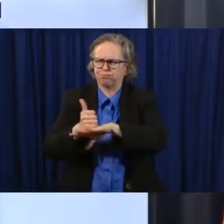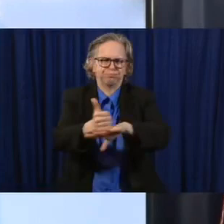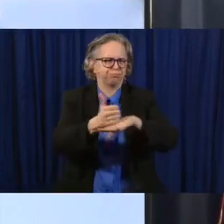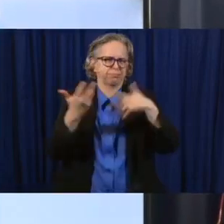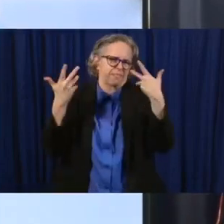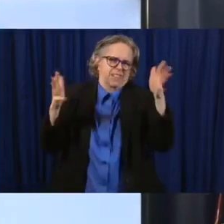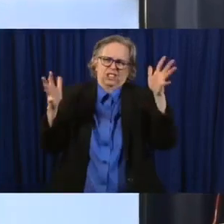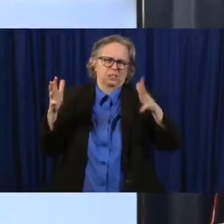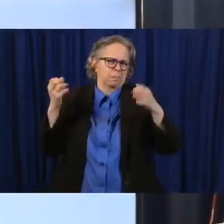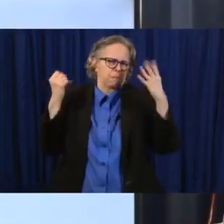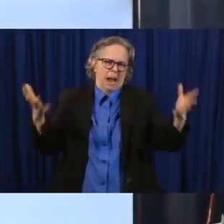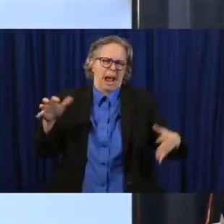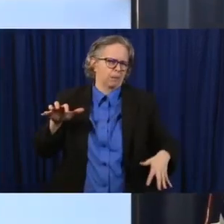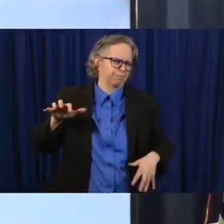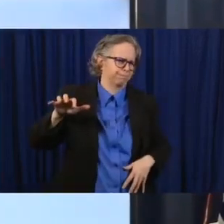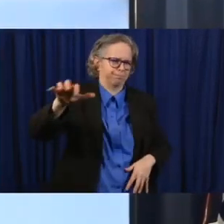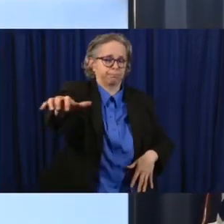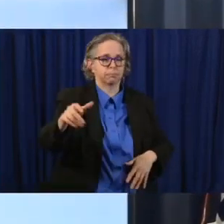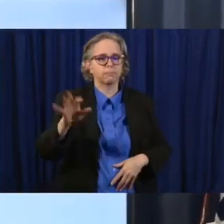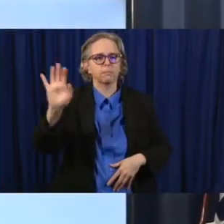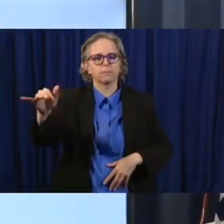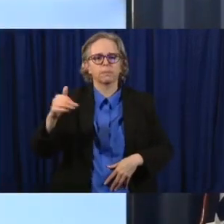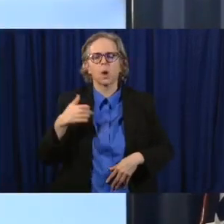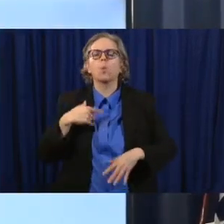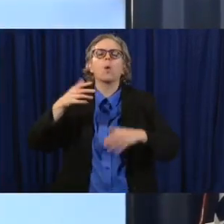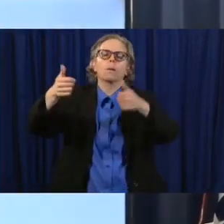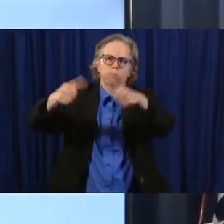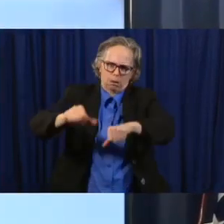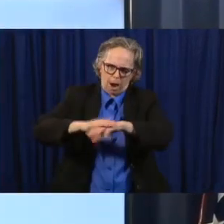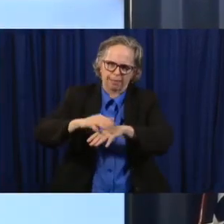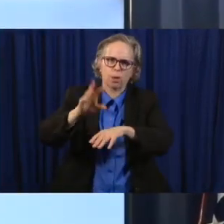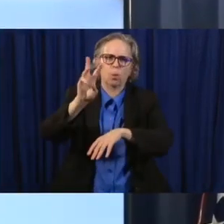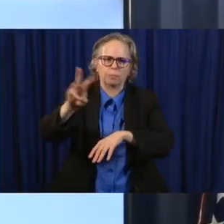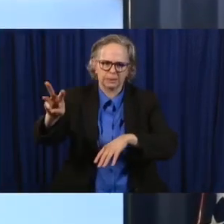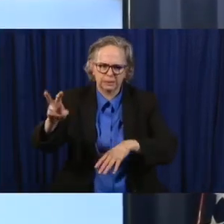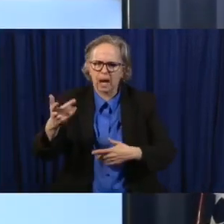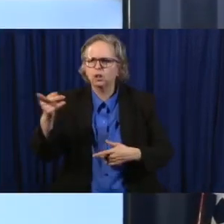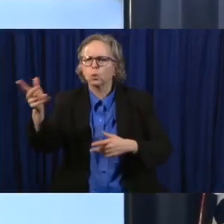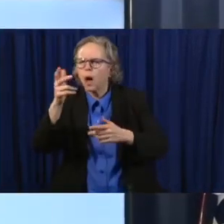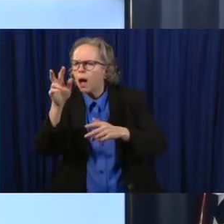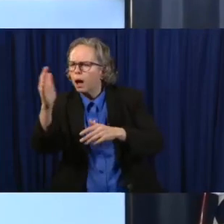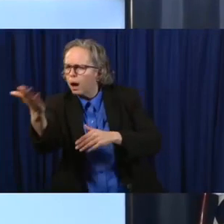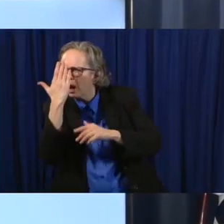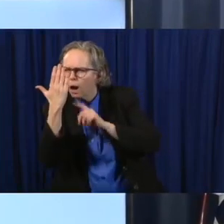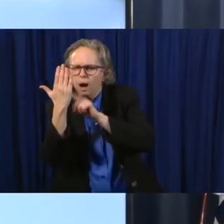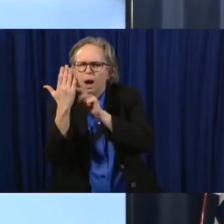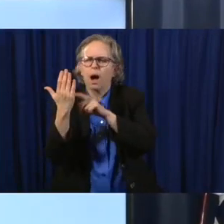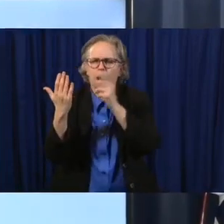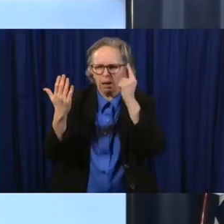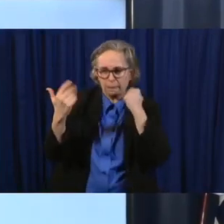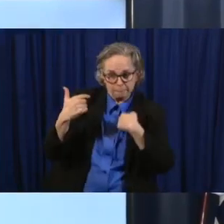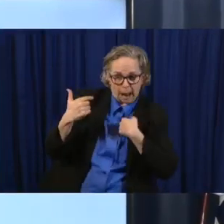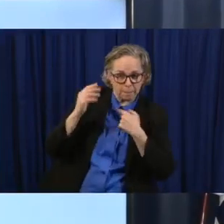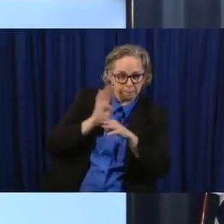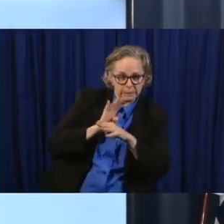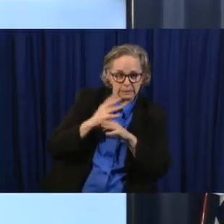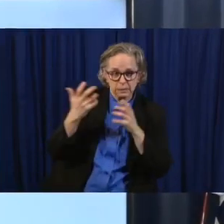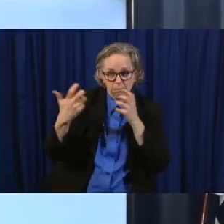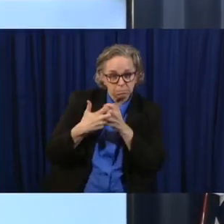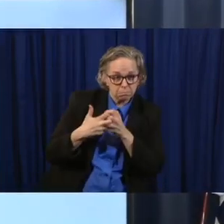these and up on the web page, and any manufacturing company who's looking at that May 4th